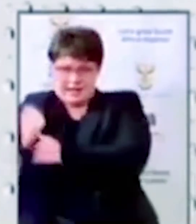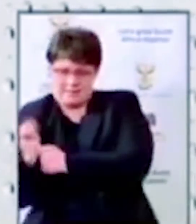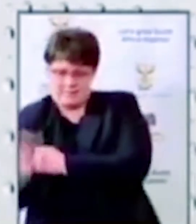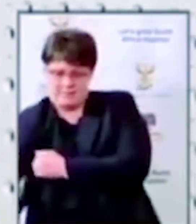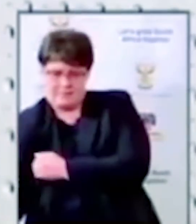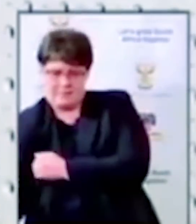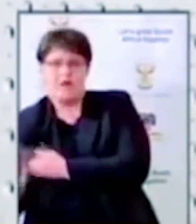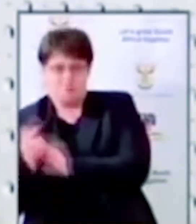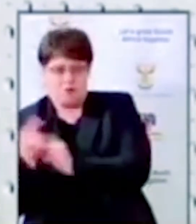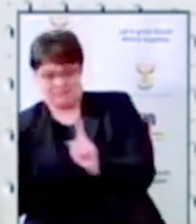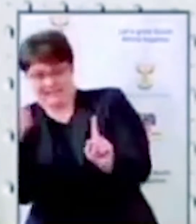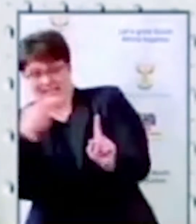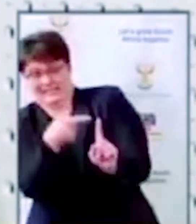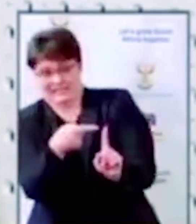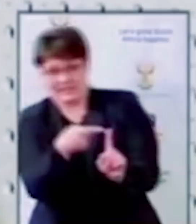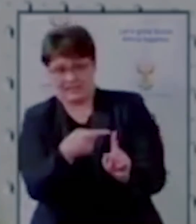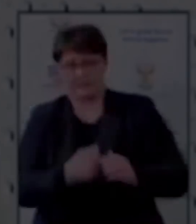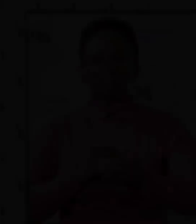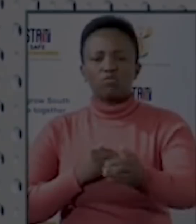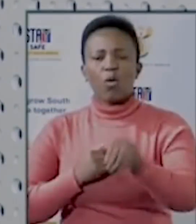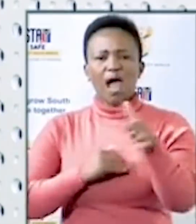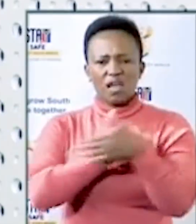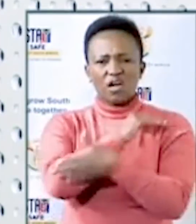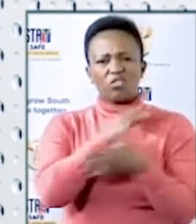this purpose.